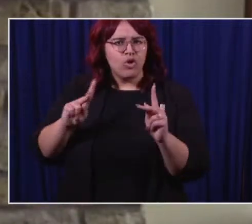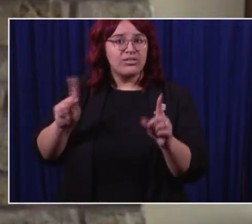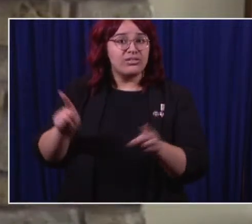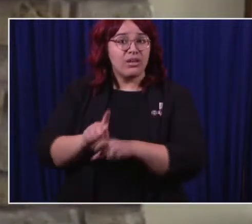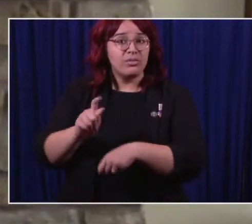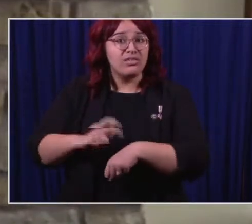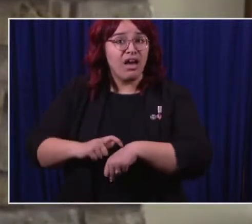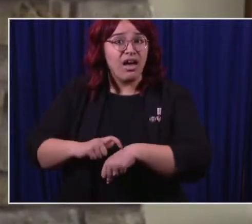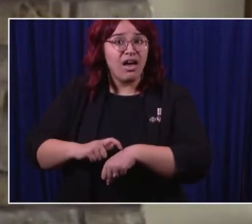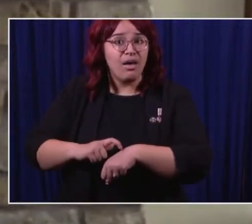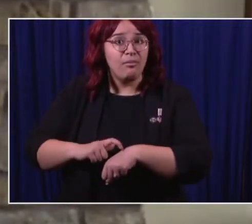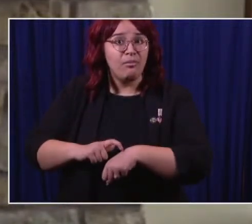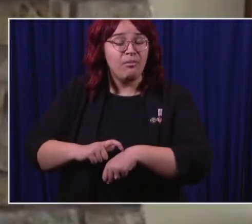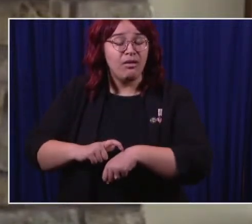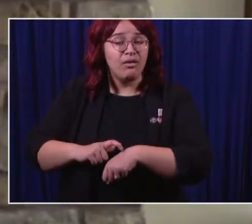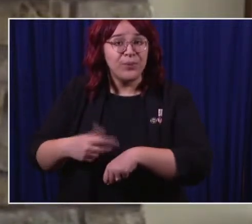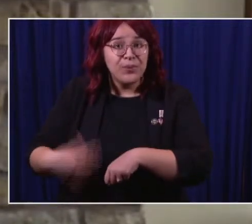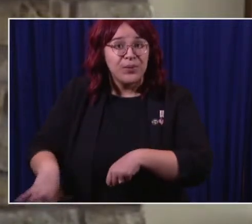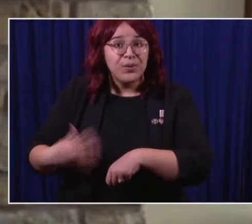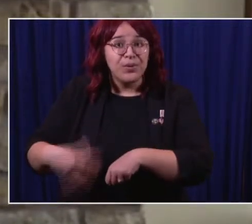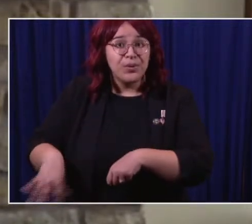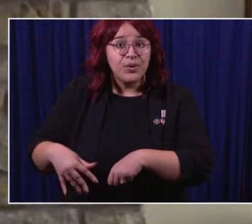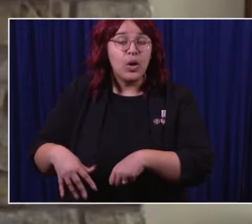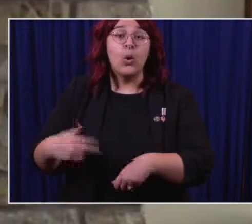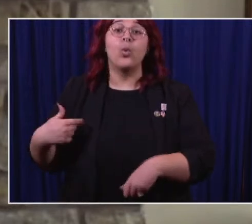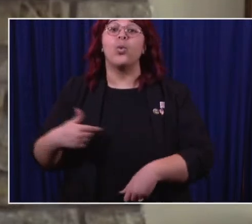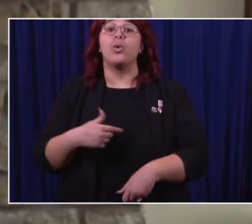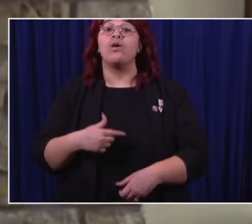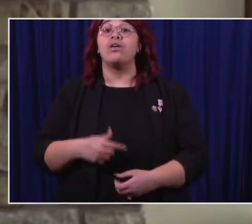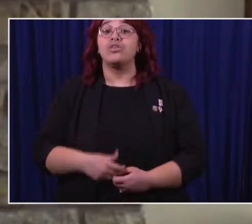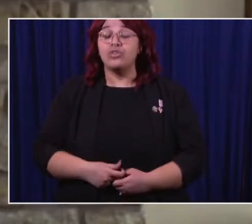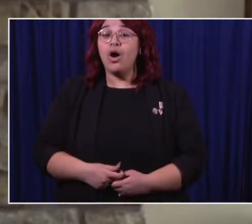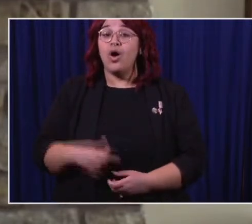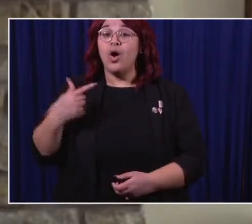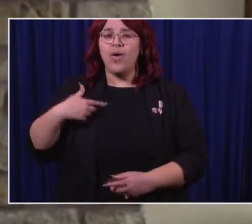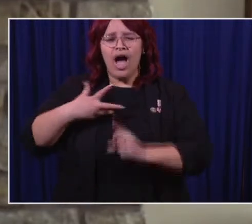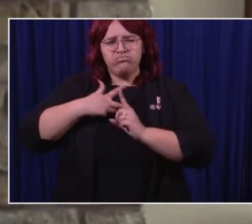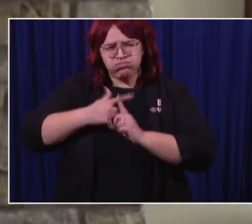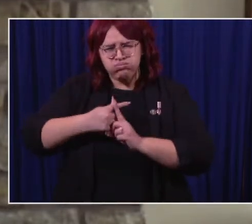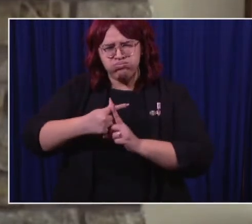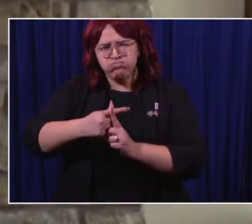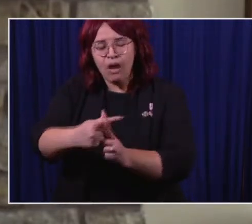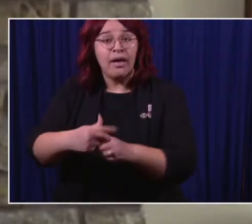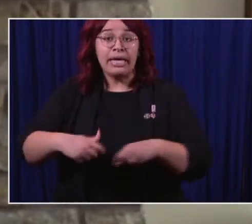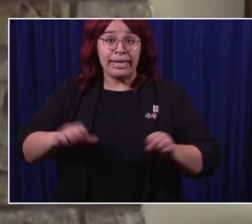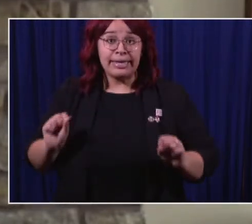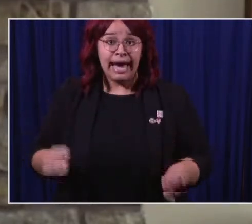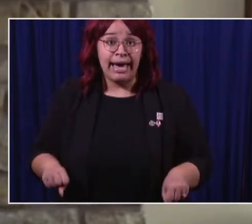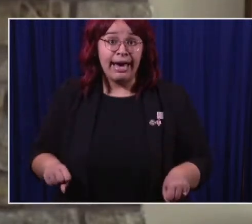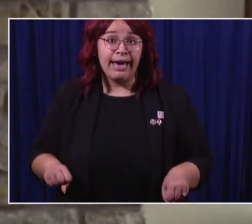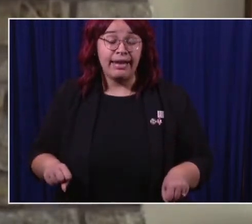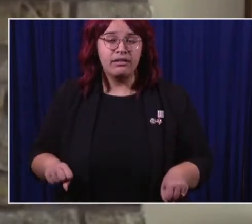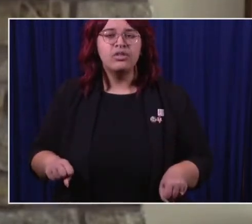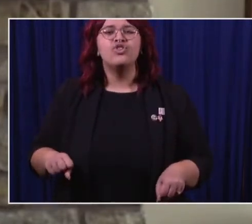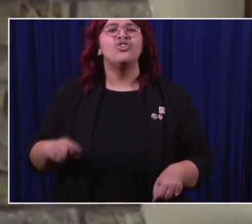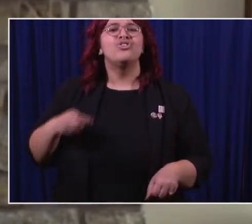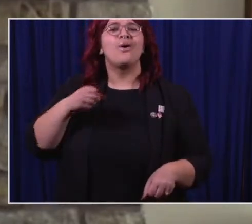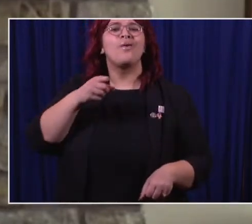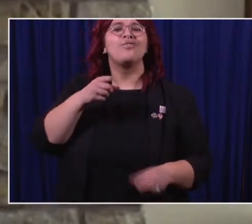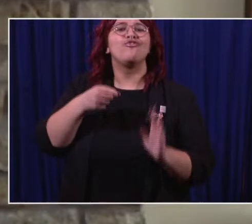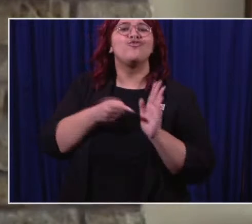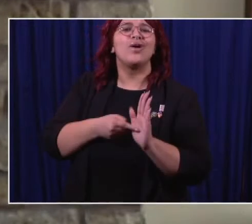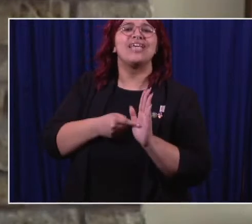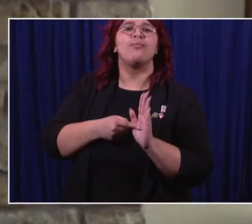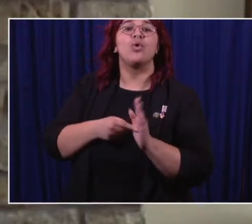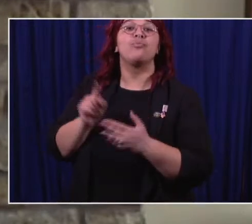lot of people in one day. We have the ability, if you just look at some of our hospitals, if you look at University of